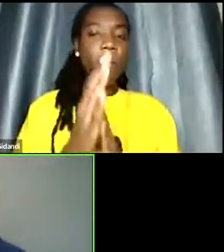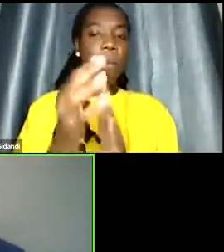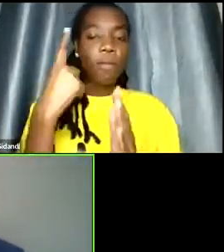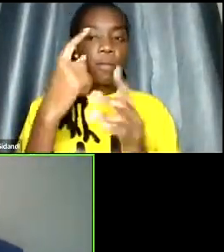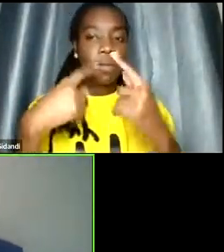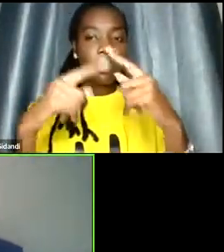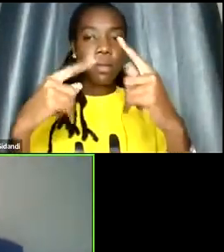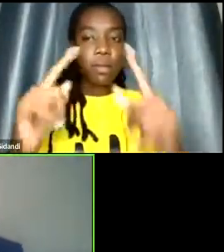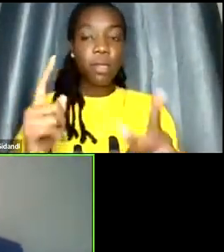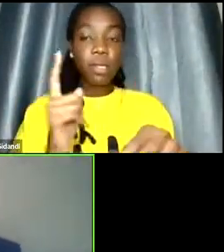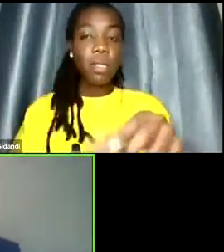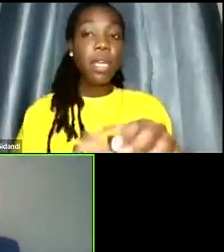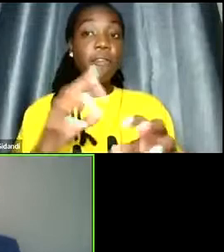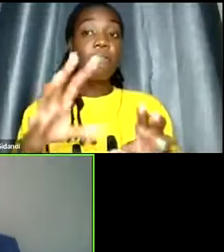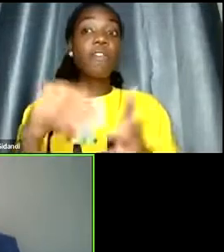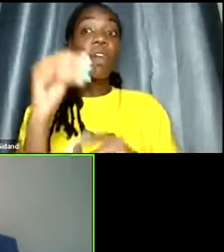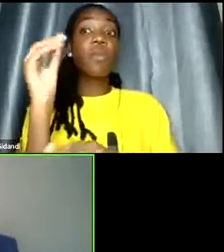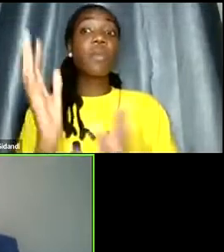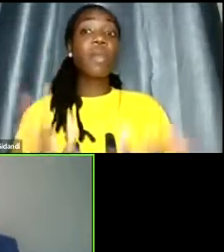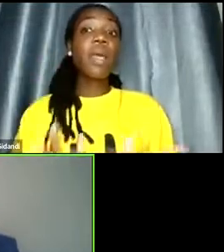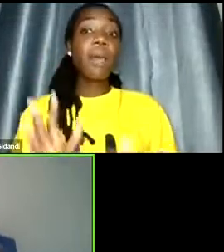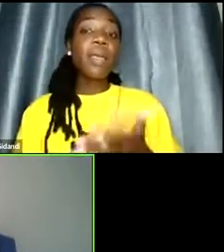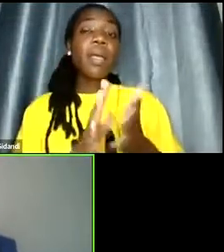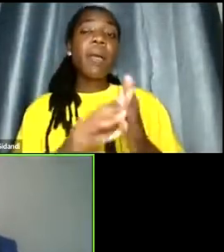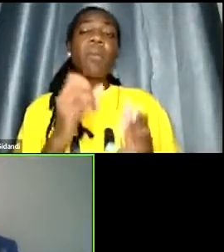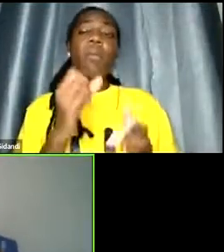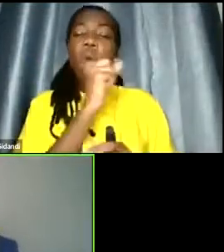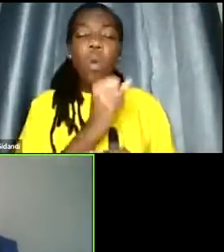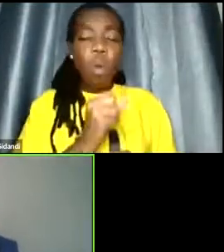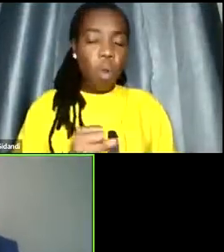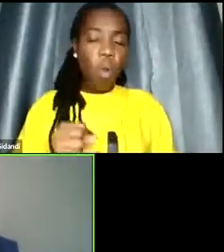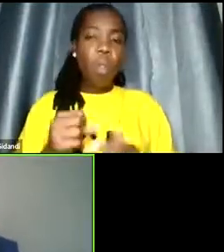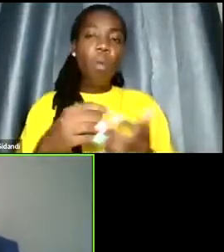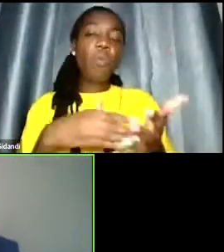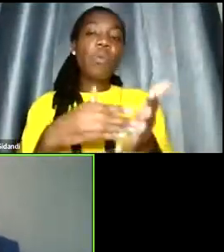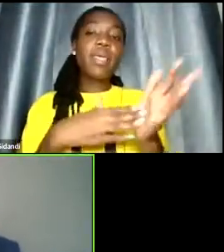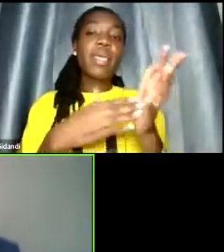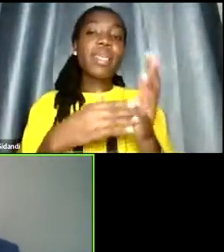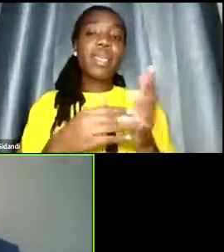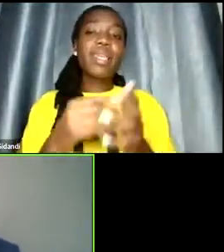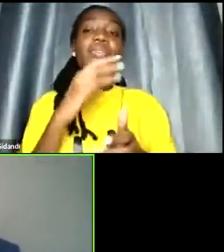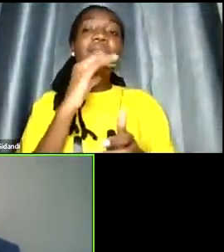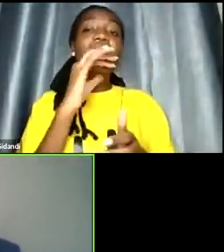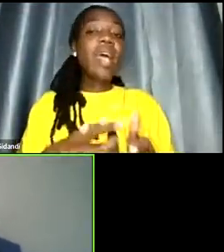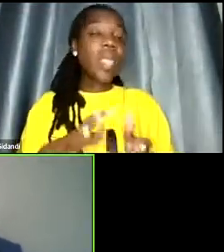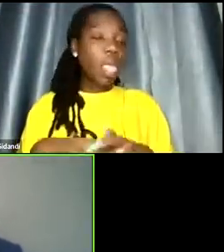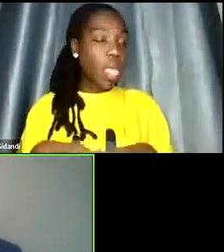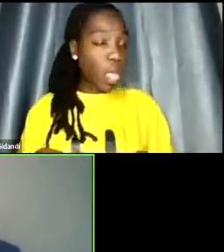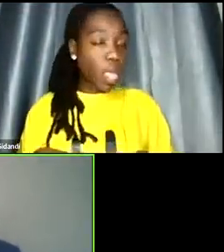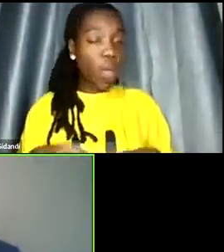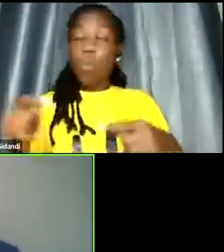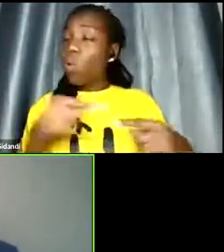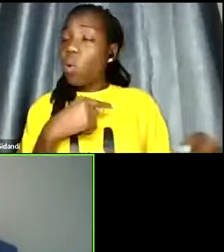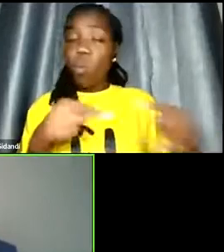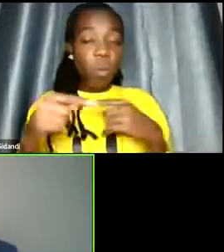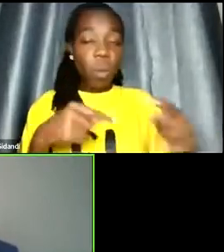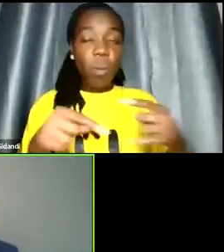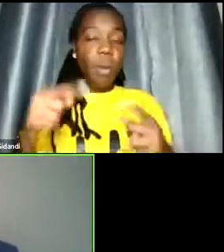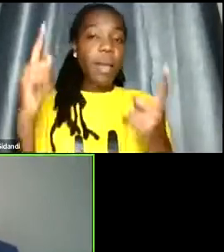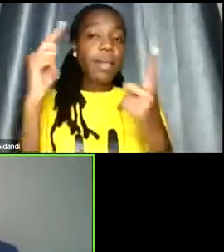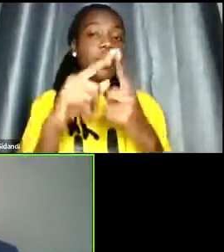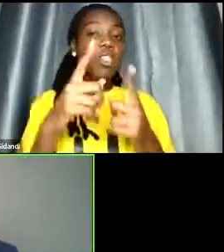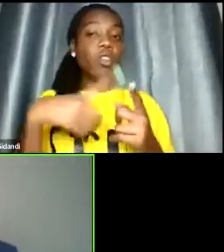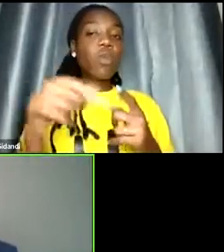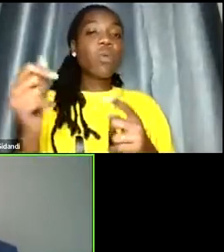Wazee, the founders, got old and weak, their sons fought each other so badly they ended up in court. Where are those companies today? I will not mention